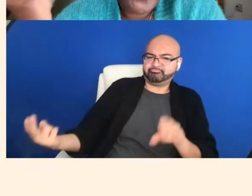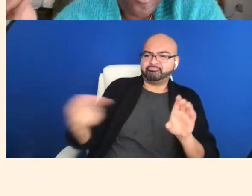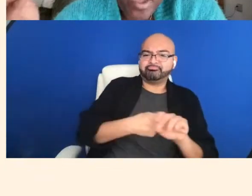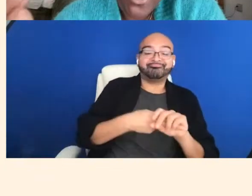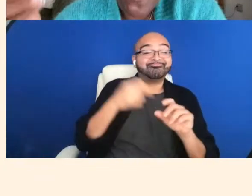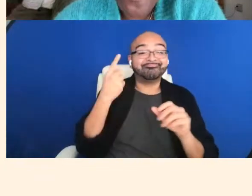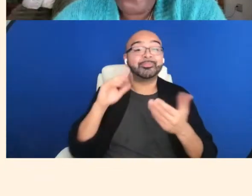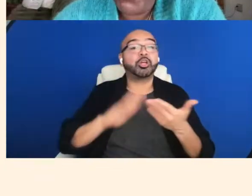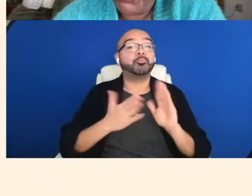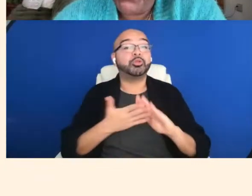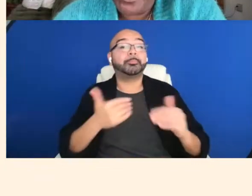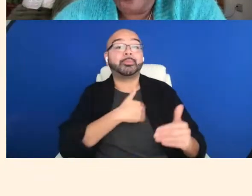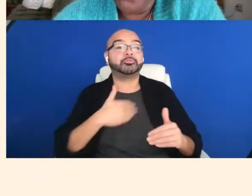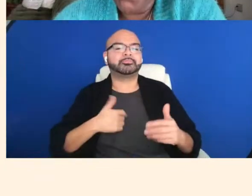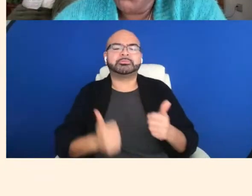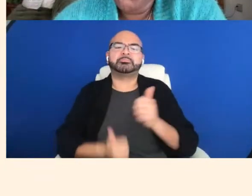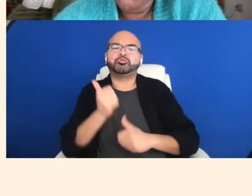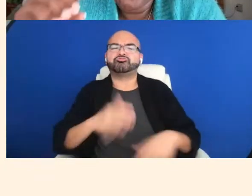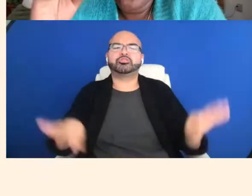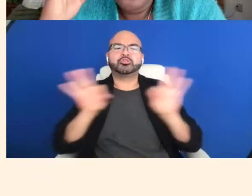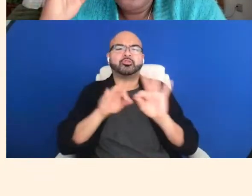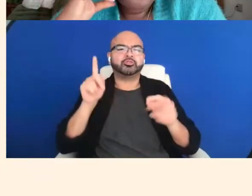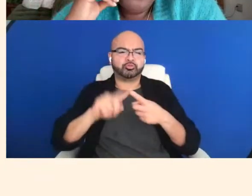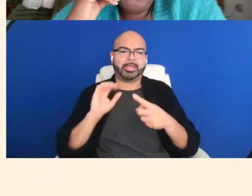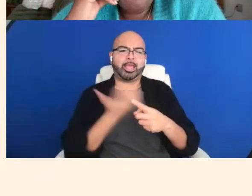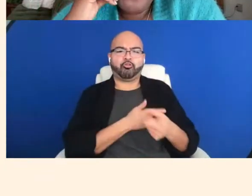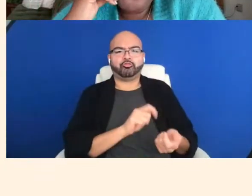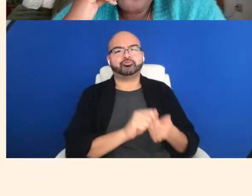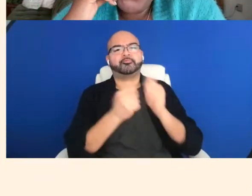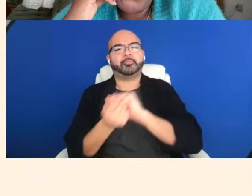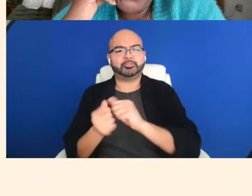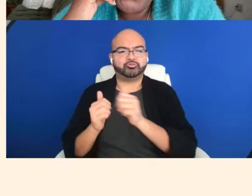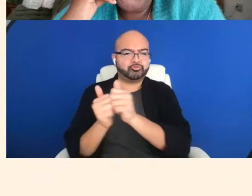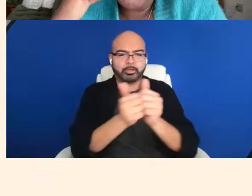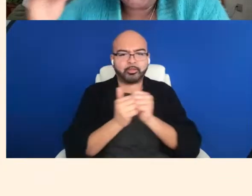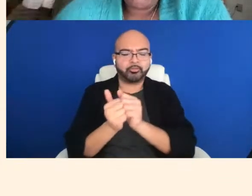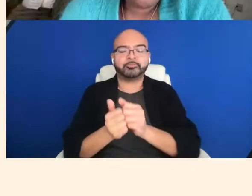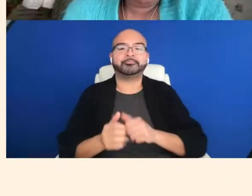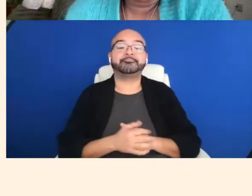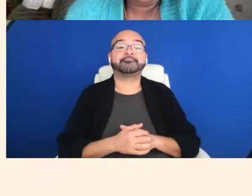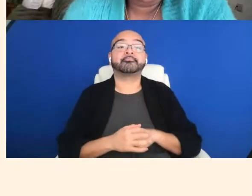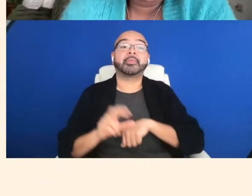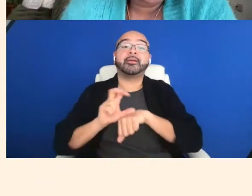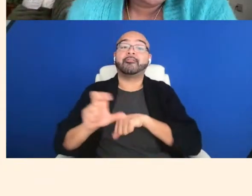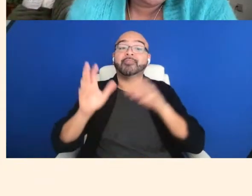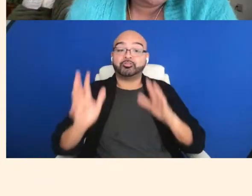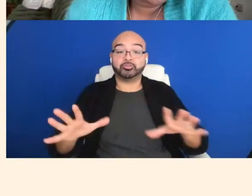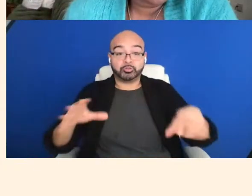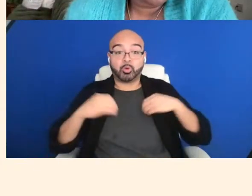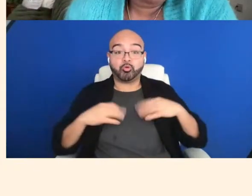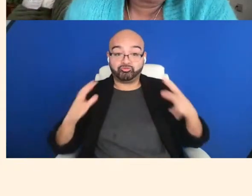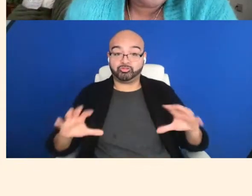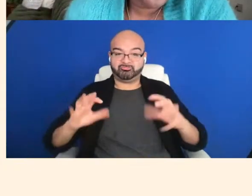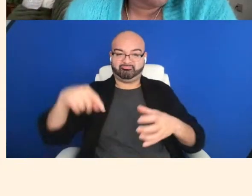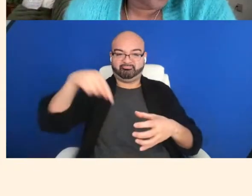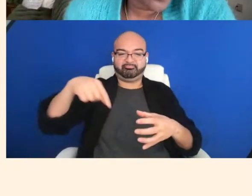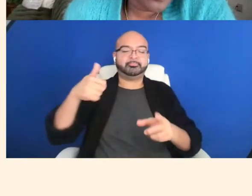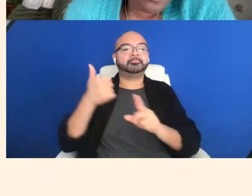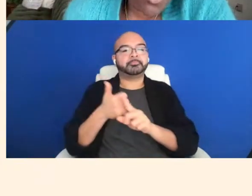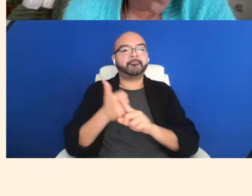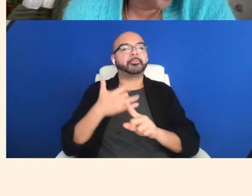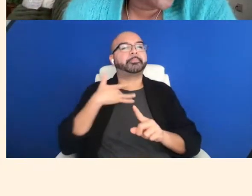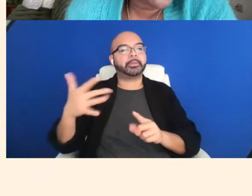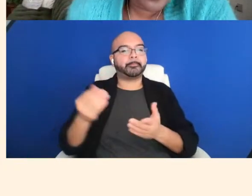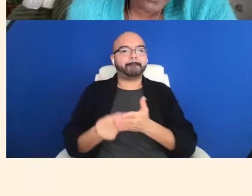the transformation of our futures together. Our investor owners are the folks who buy